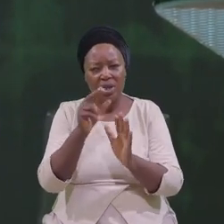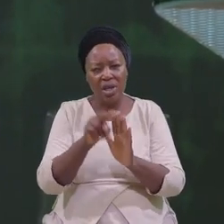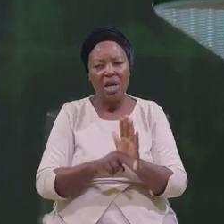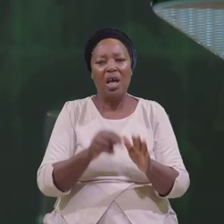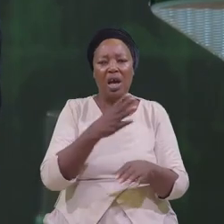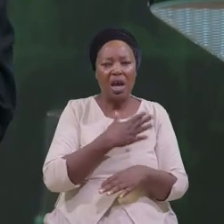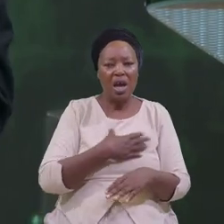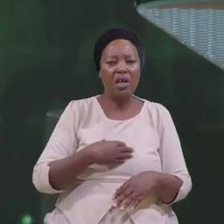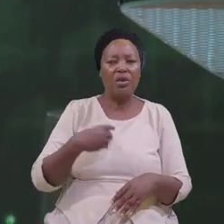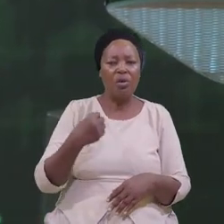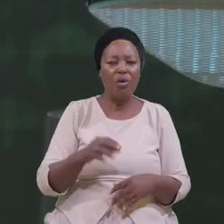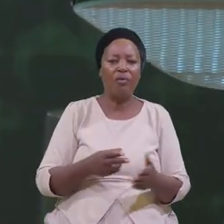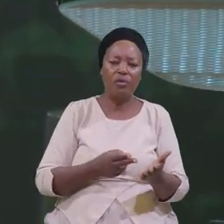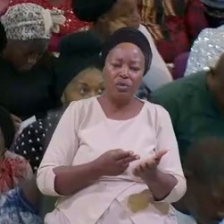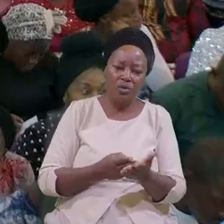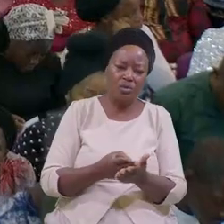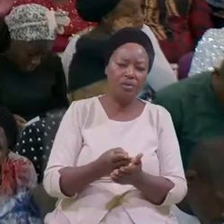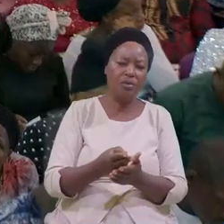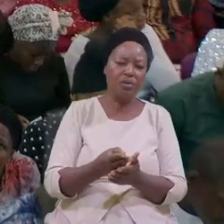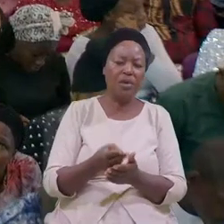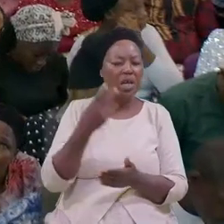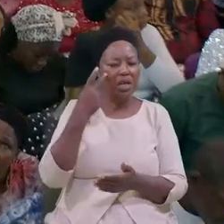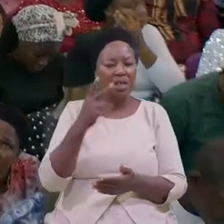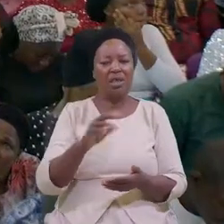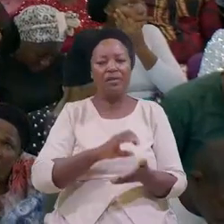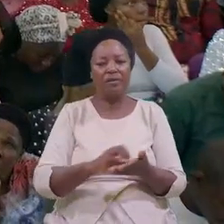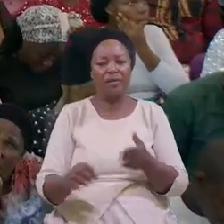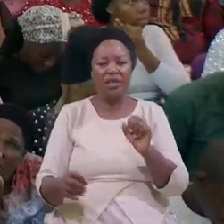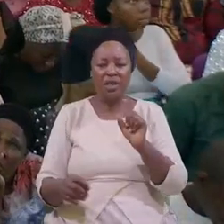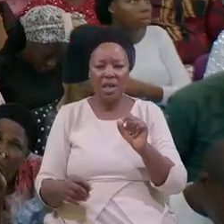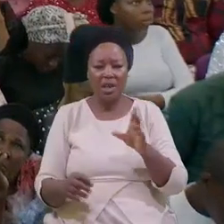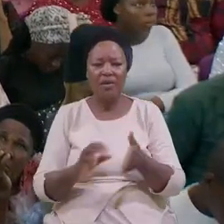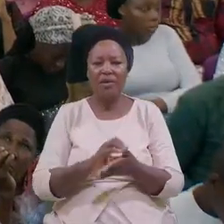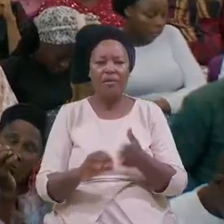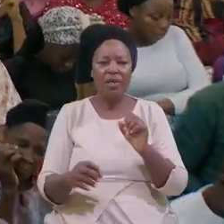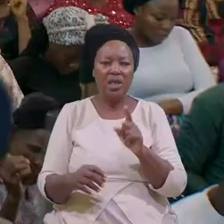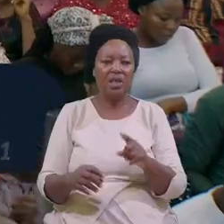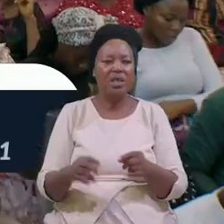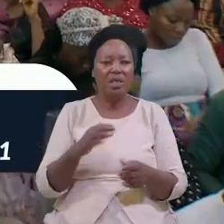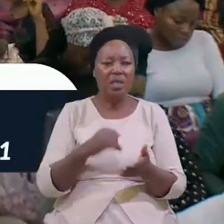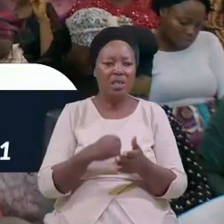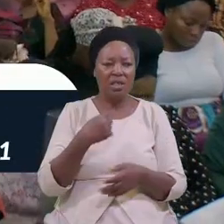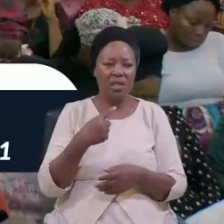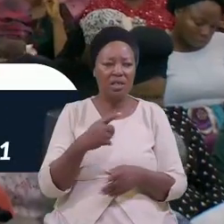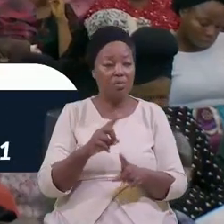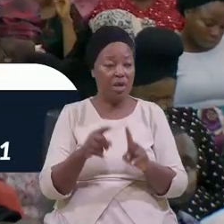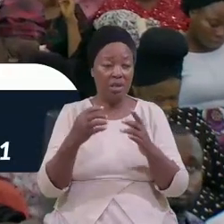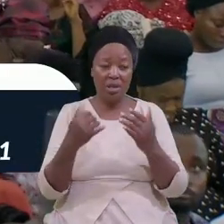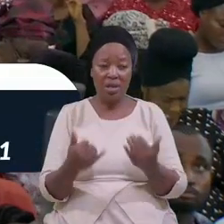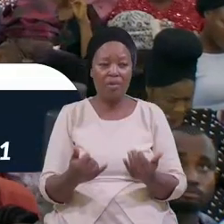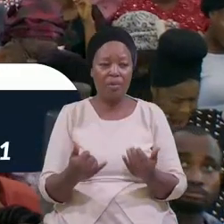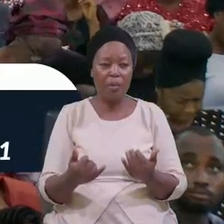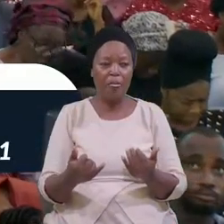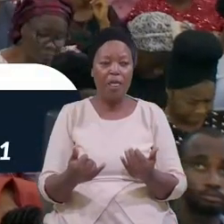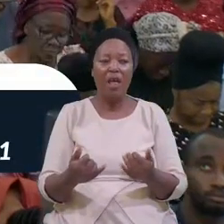and truth. Look at verse 11. In verse 11, it says, but now